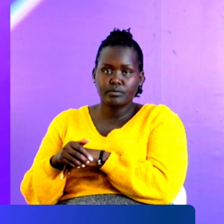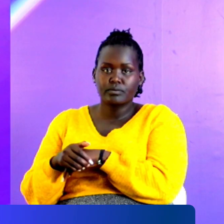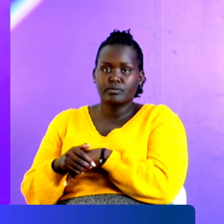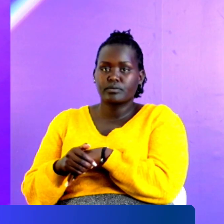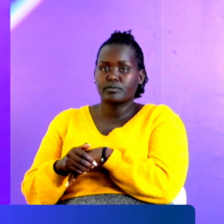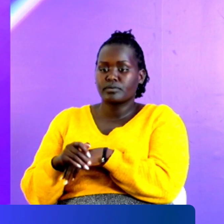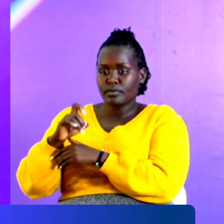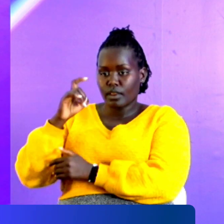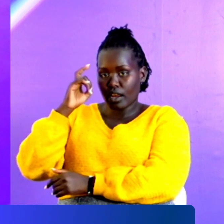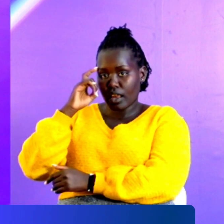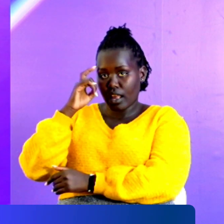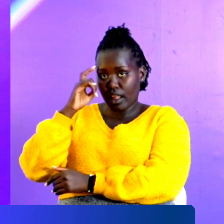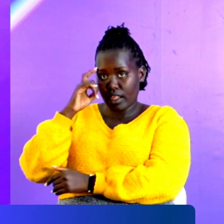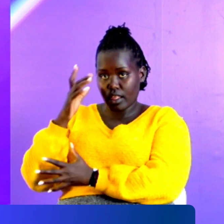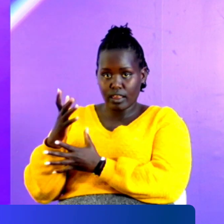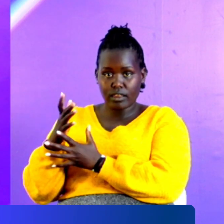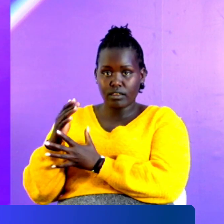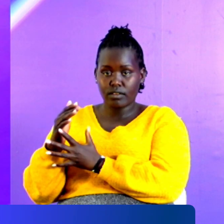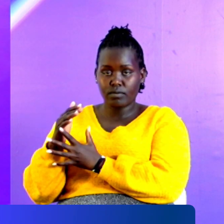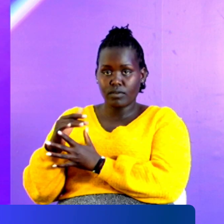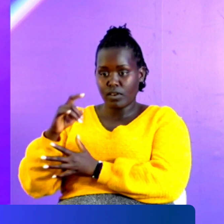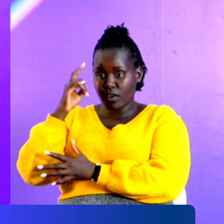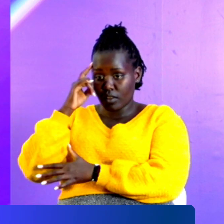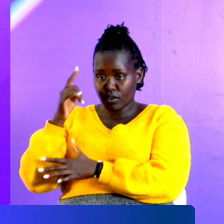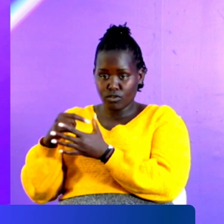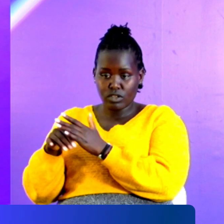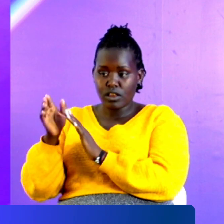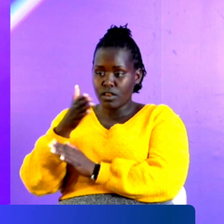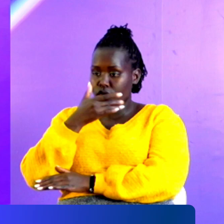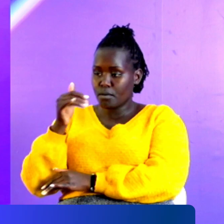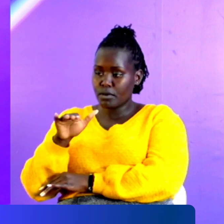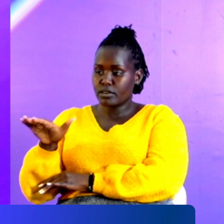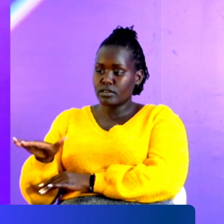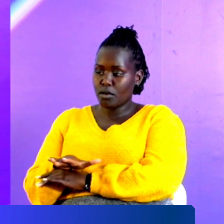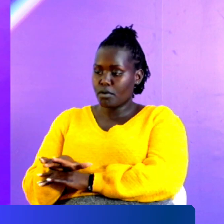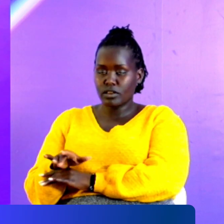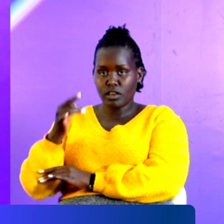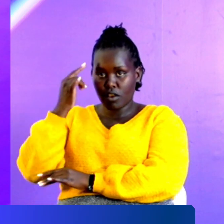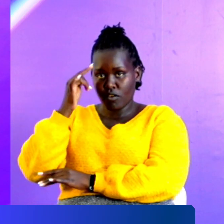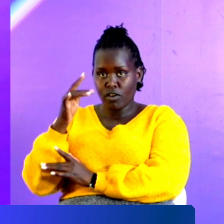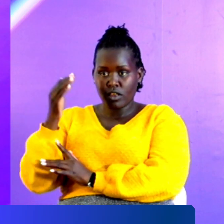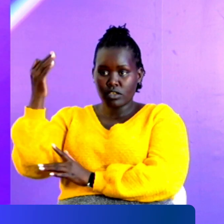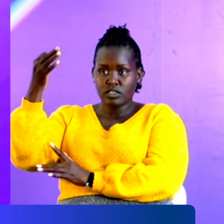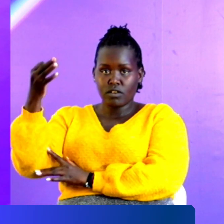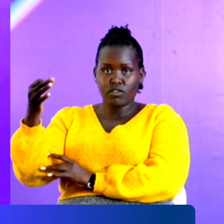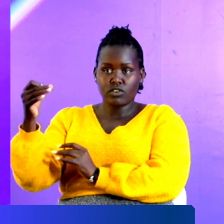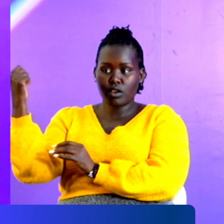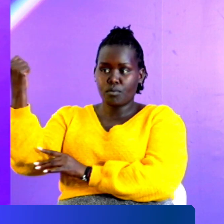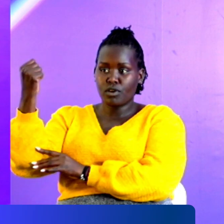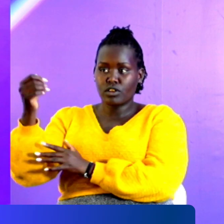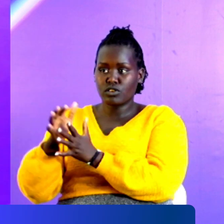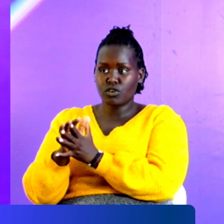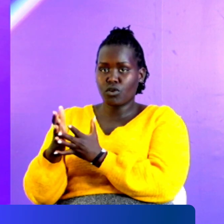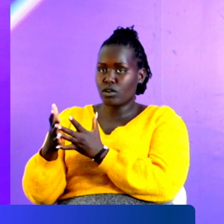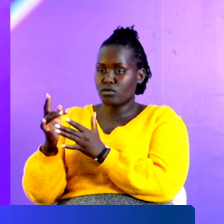And I think ultimately, he thought that the best place for his future political ambitions would be